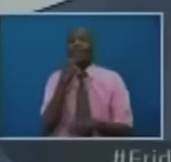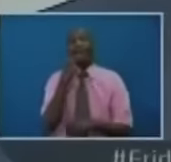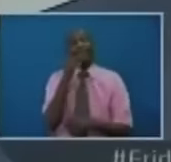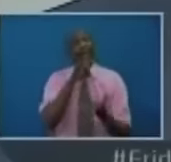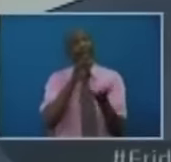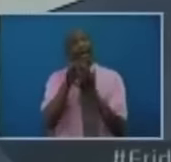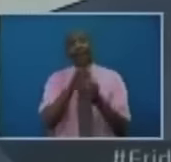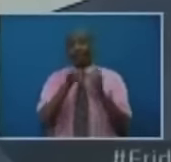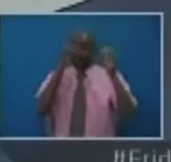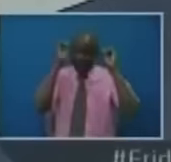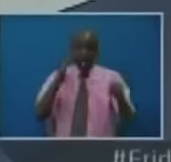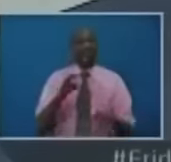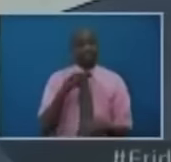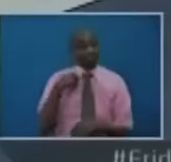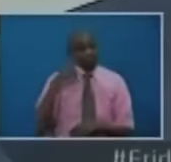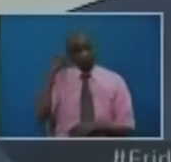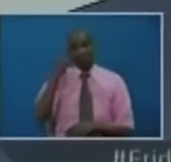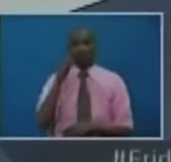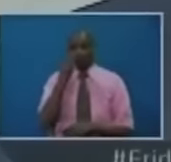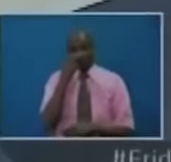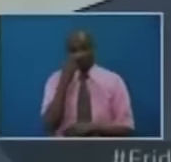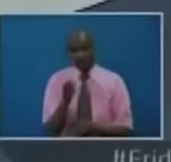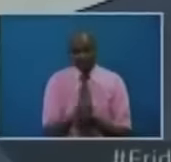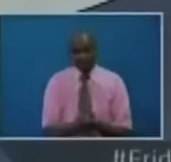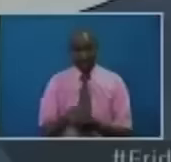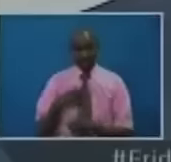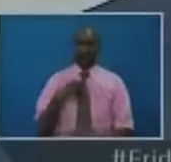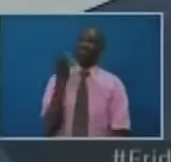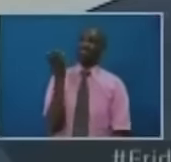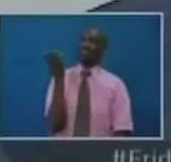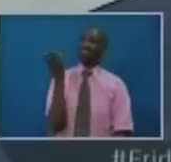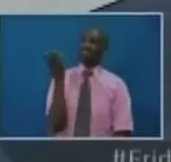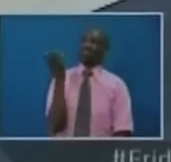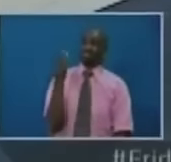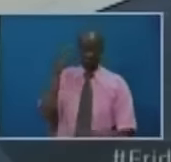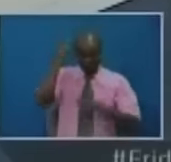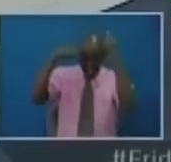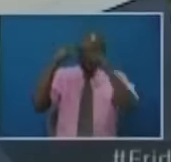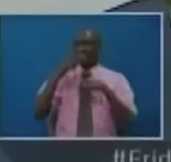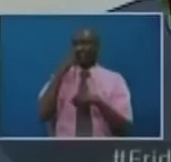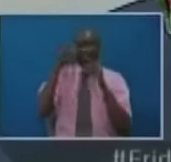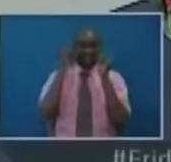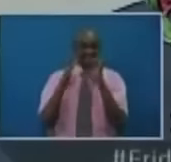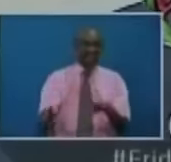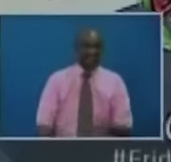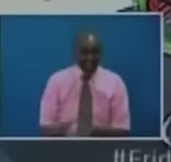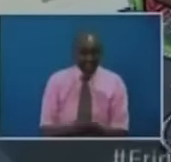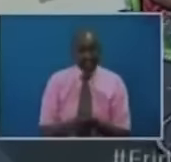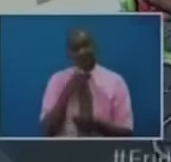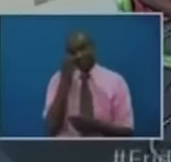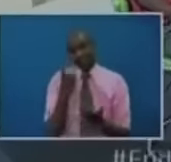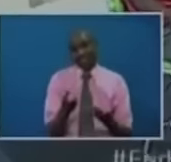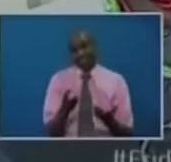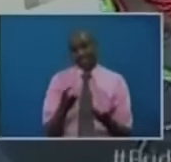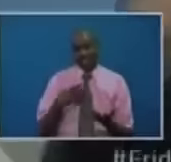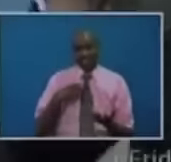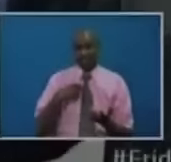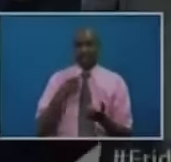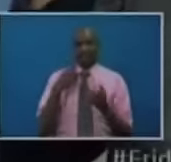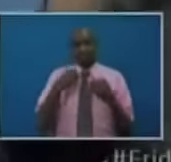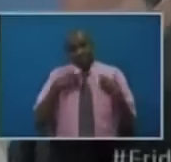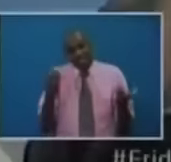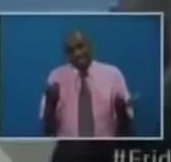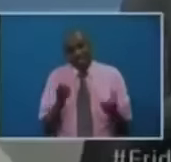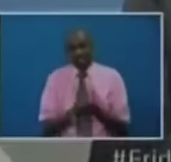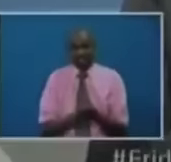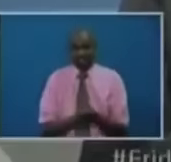one laughed. No, we had a Japanese teacher. Yeah. He looked at me like, all color singers are not funny. And I could see it in his eyes. I'm like, no, it's just me.